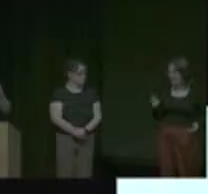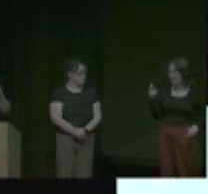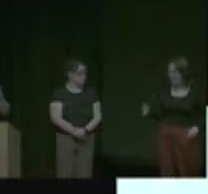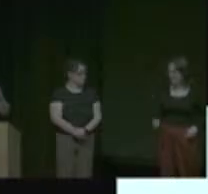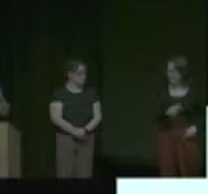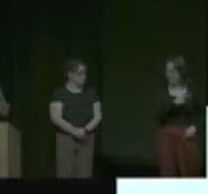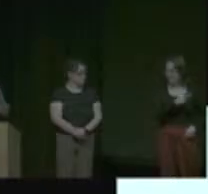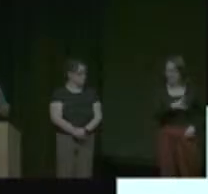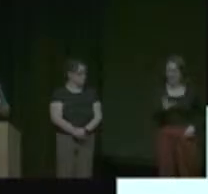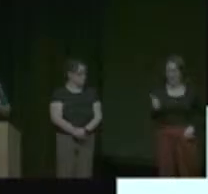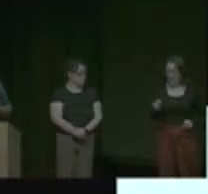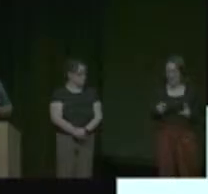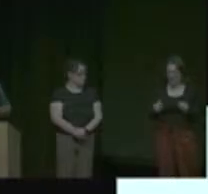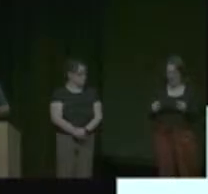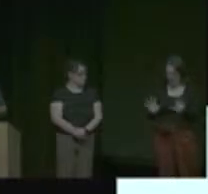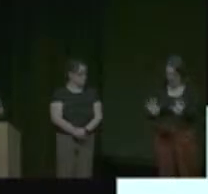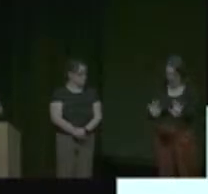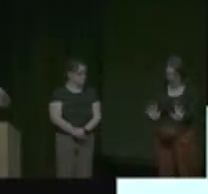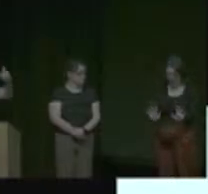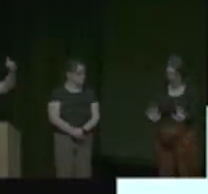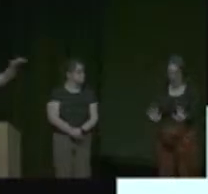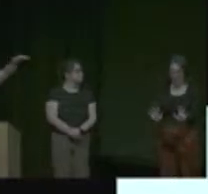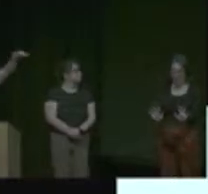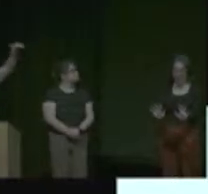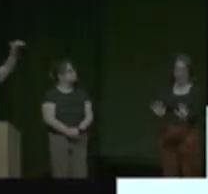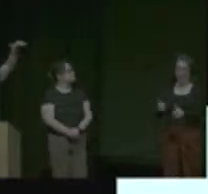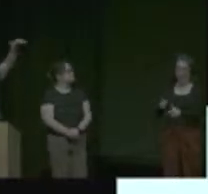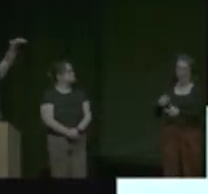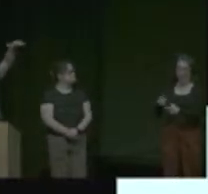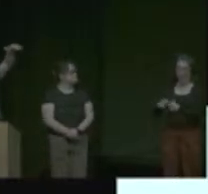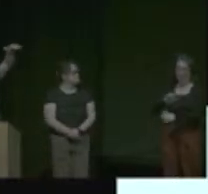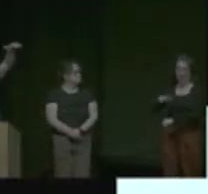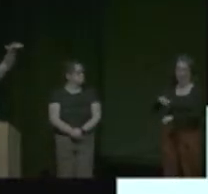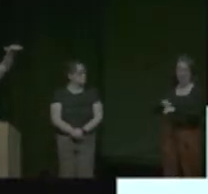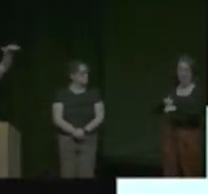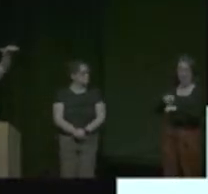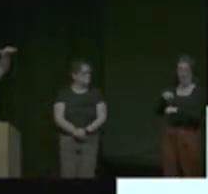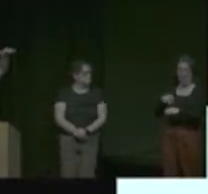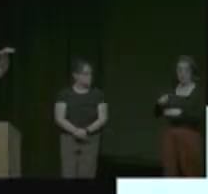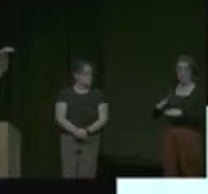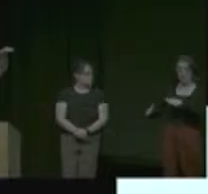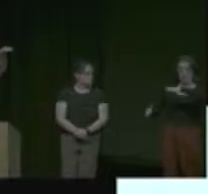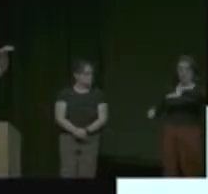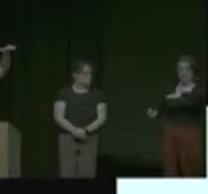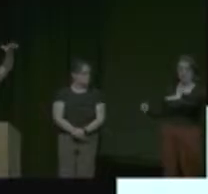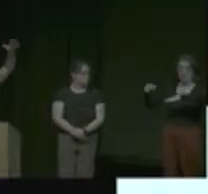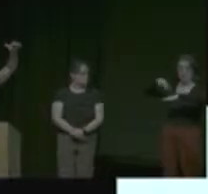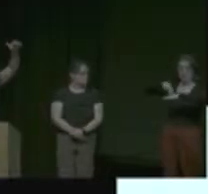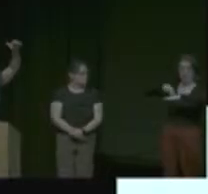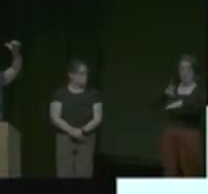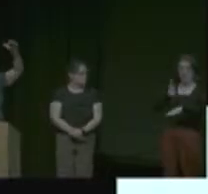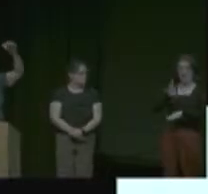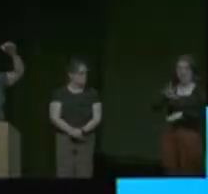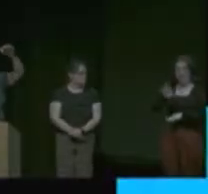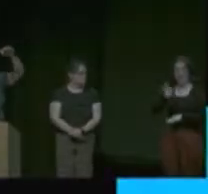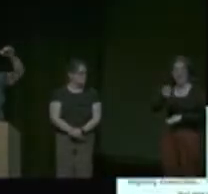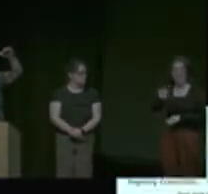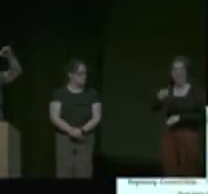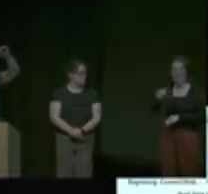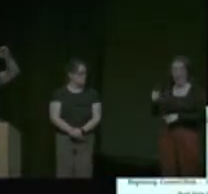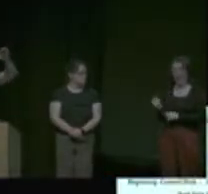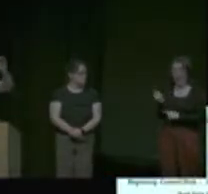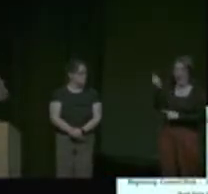oh, no. And then you're going to build a platform that's like 65 feet high, and the attorneys go, you're going to